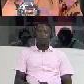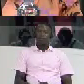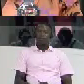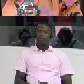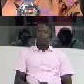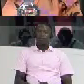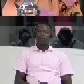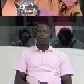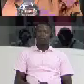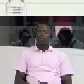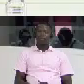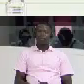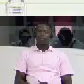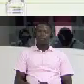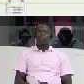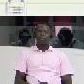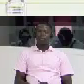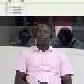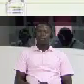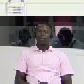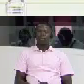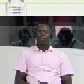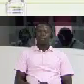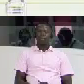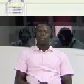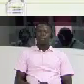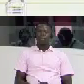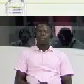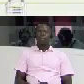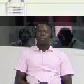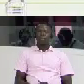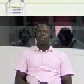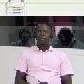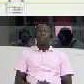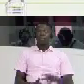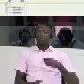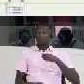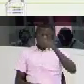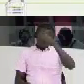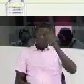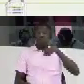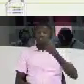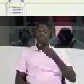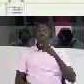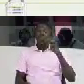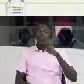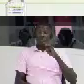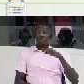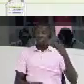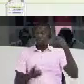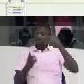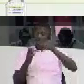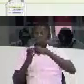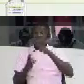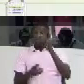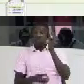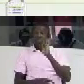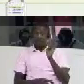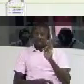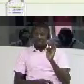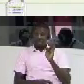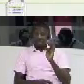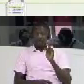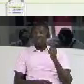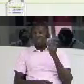liggéey. su ma liggéeyee bor bu set from Monday to Friday. My daily work from Monday